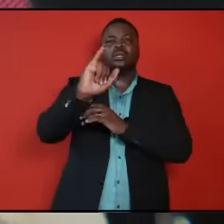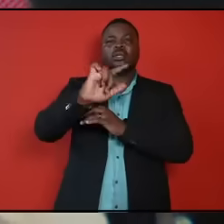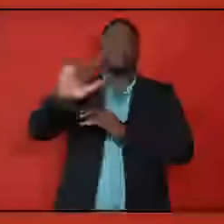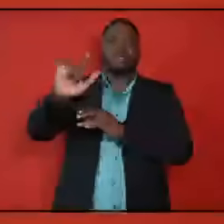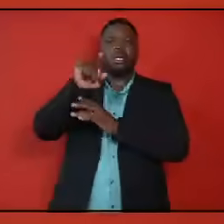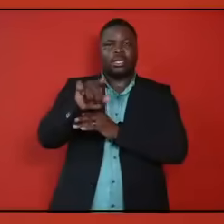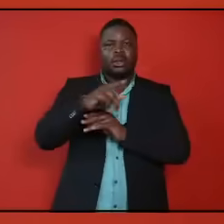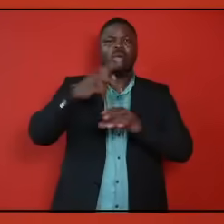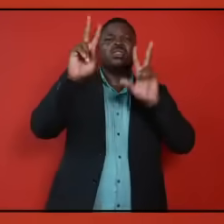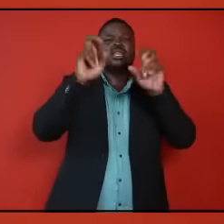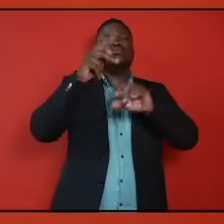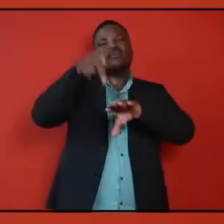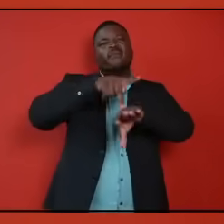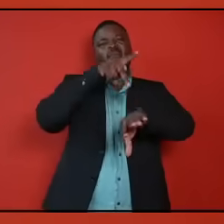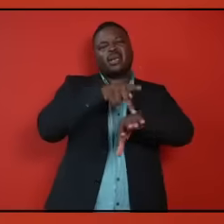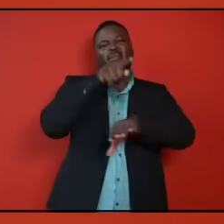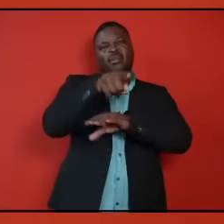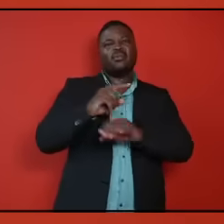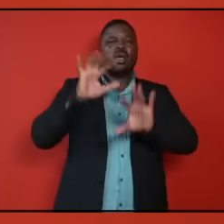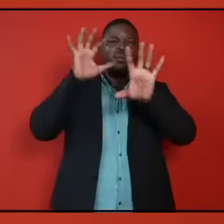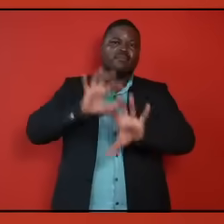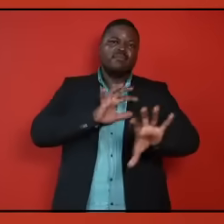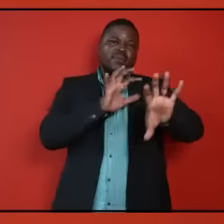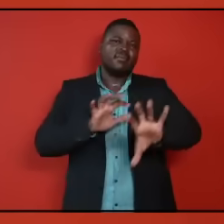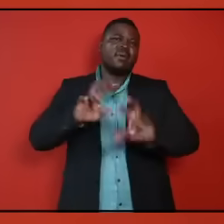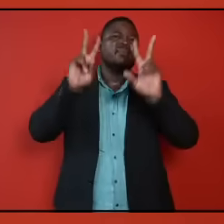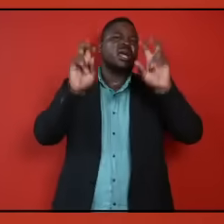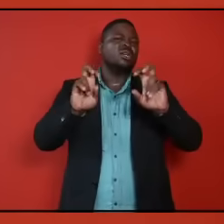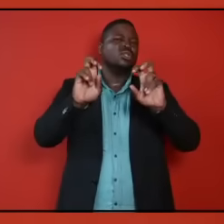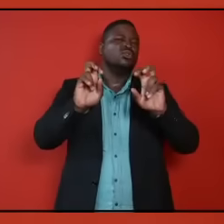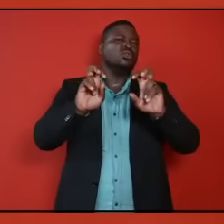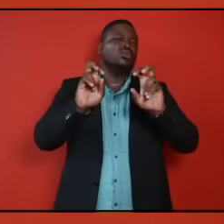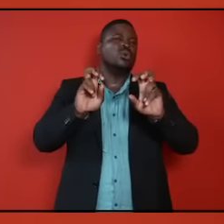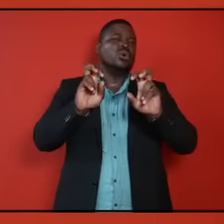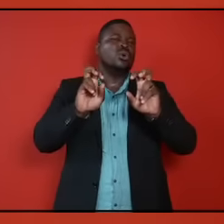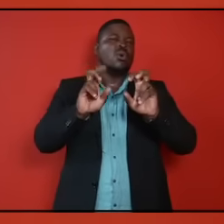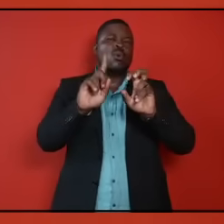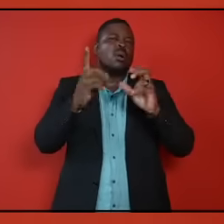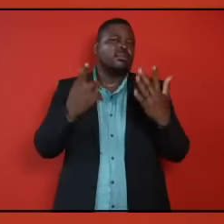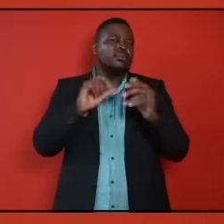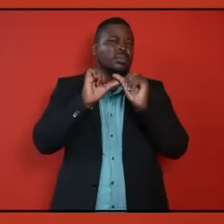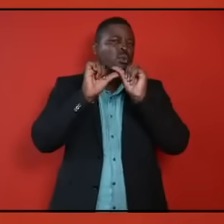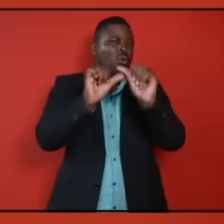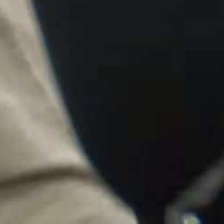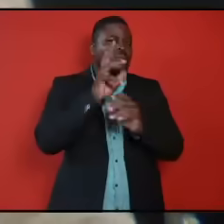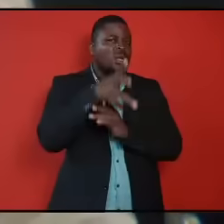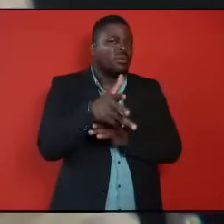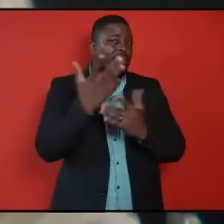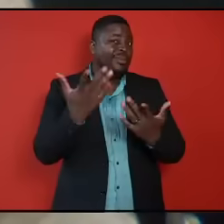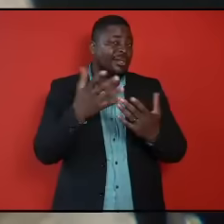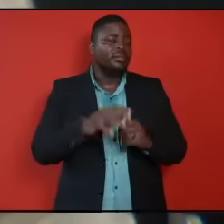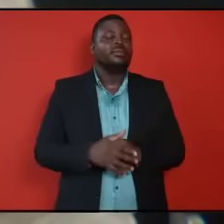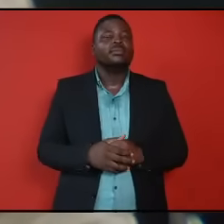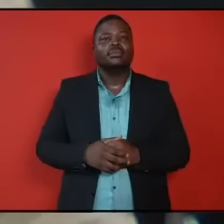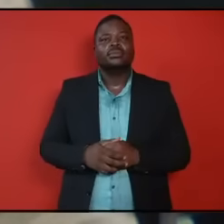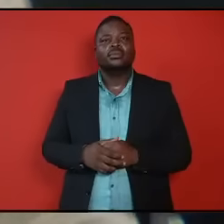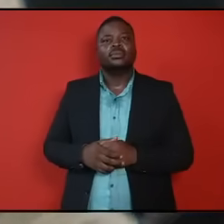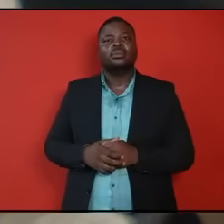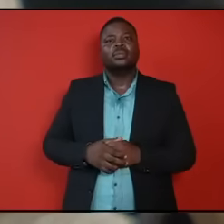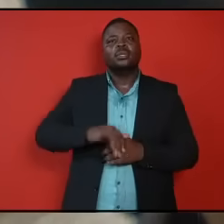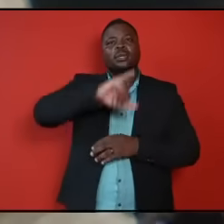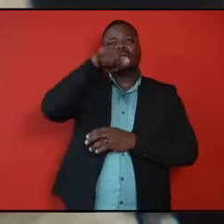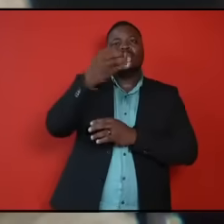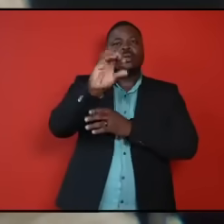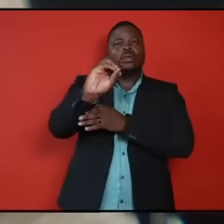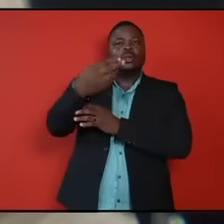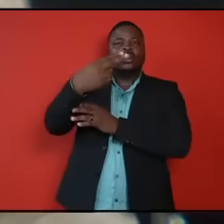or what's the issue? And then just lastly, just a reaction on John Steenhuisen not standing for re-election